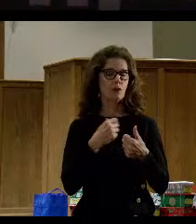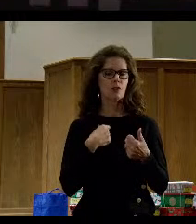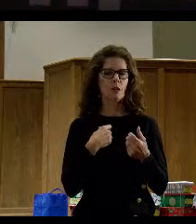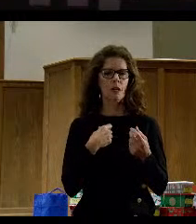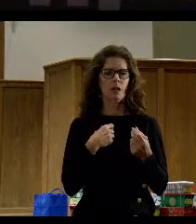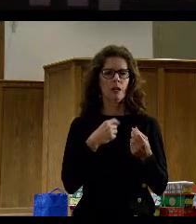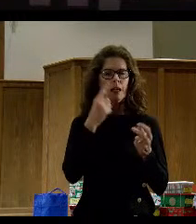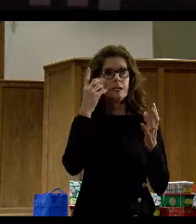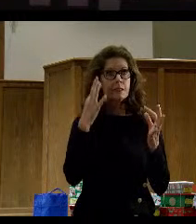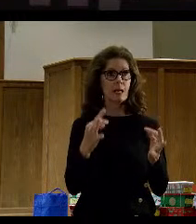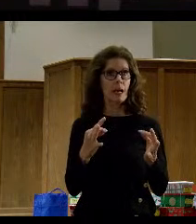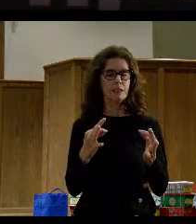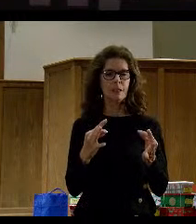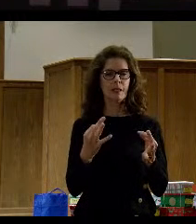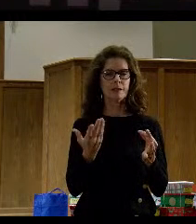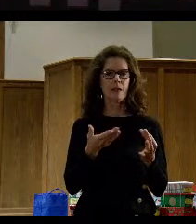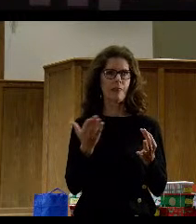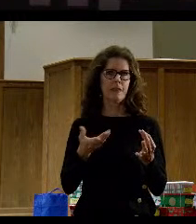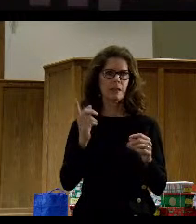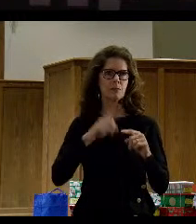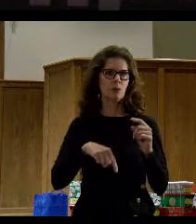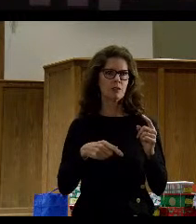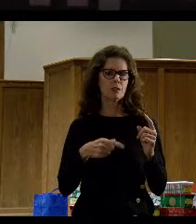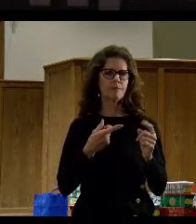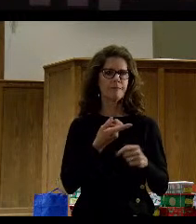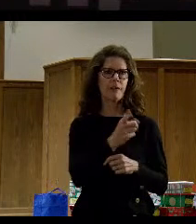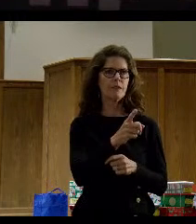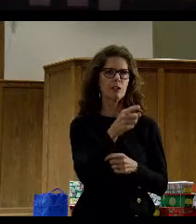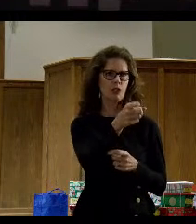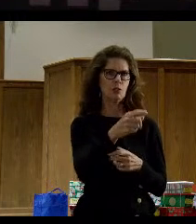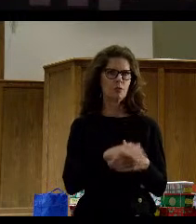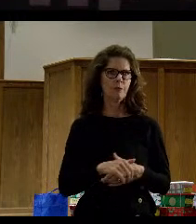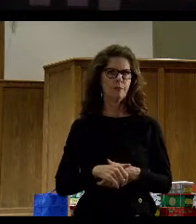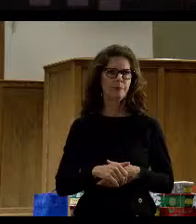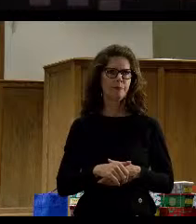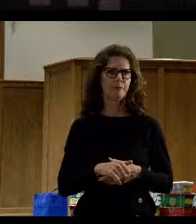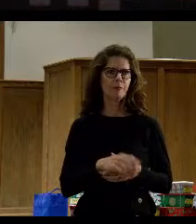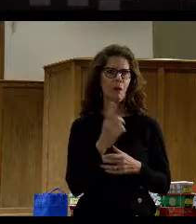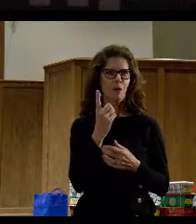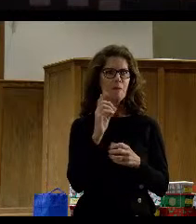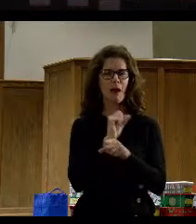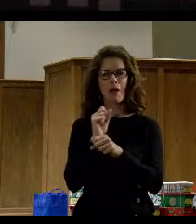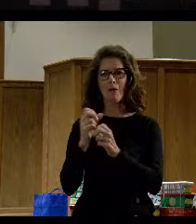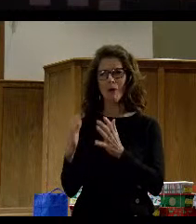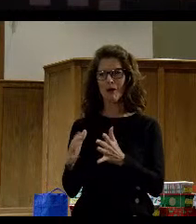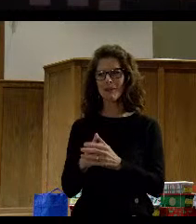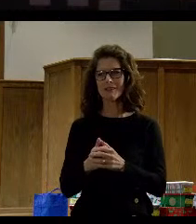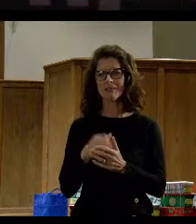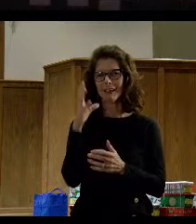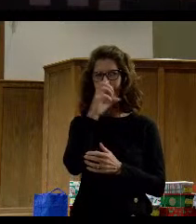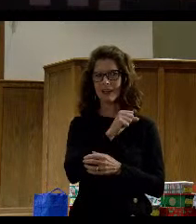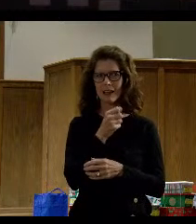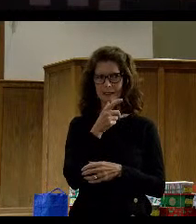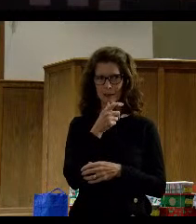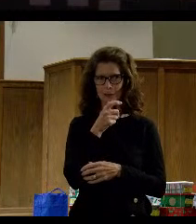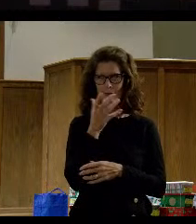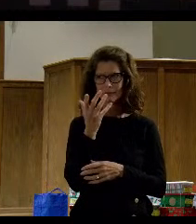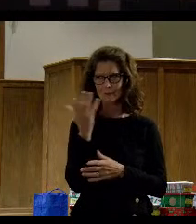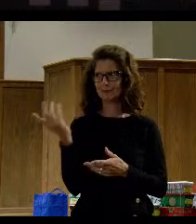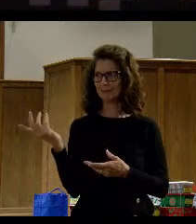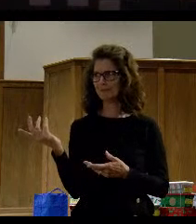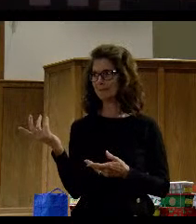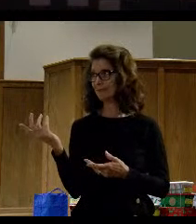unoffendable. If you remember that point from last week, you can make that choice. One of my coworkers, you can guess who this is,